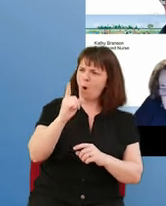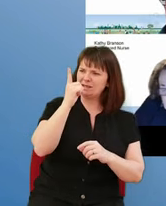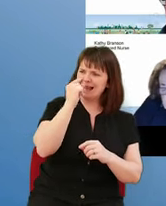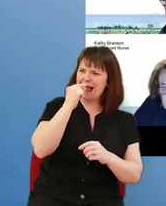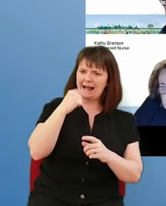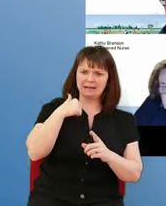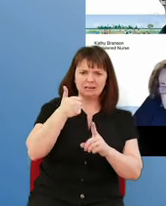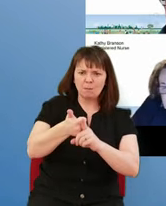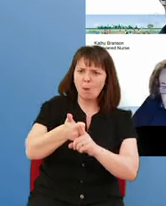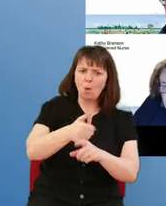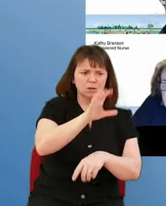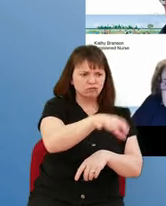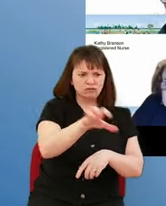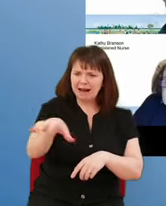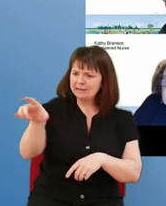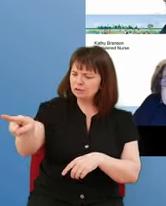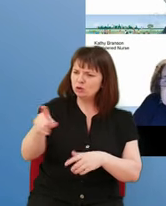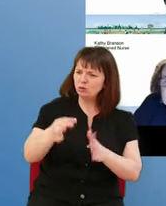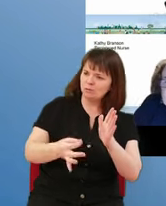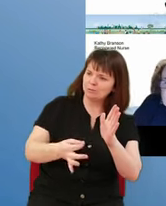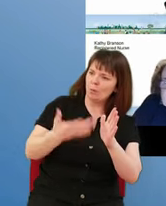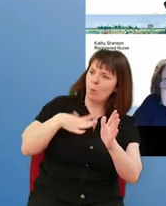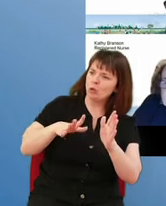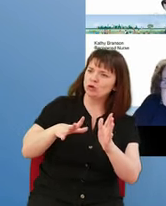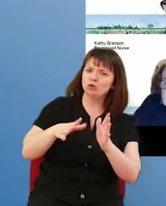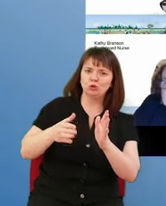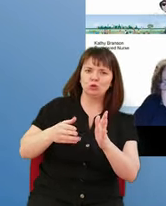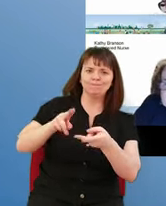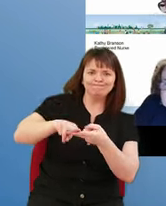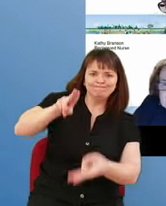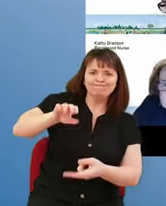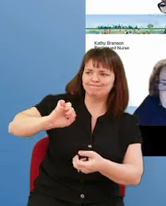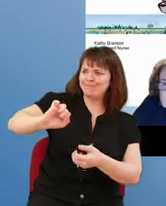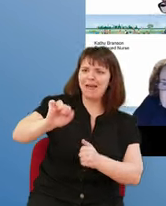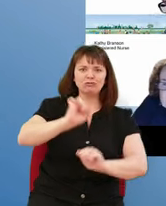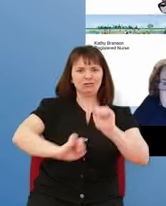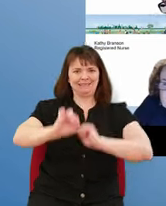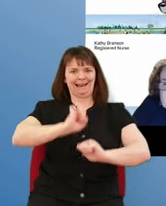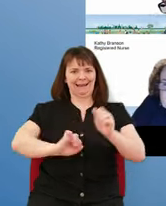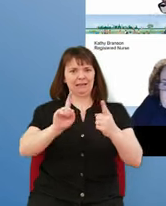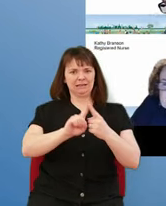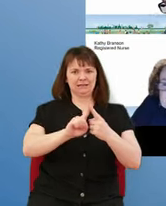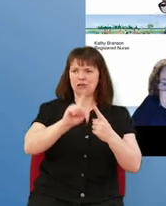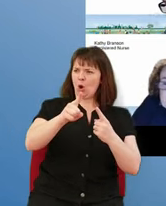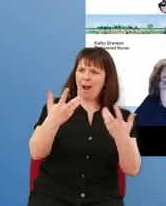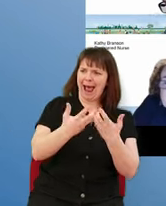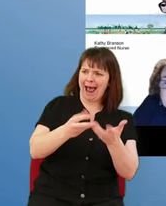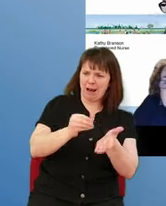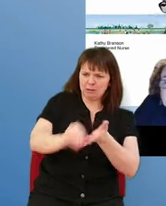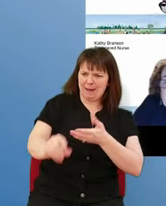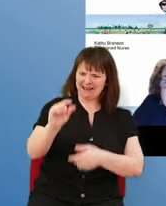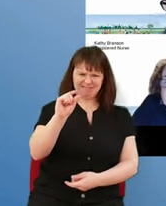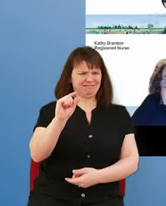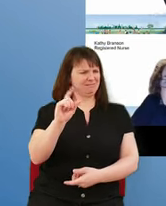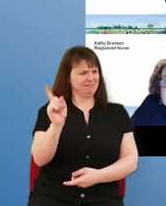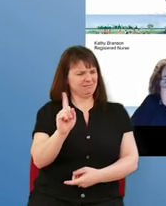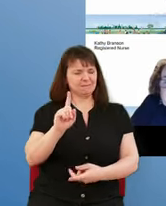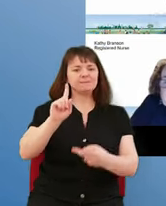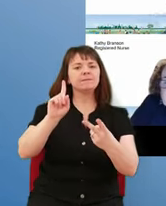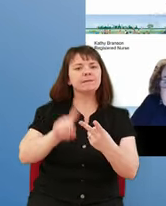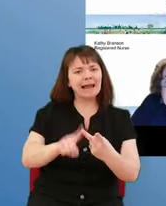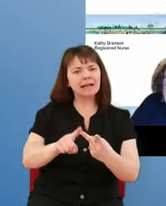second question is there any risk that this process increases the inequalities between practices? I'm just